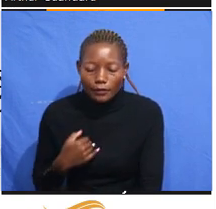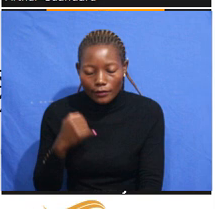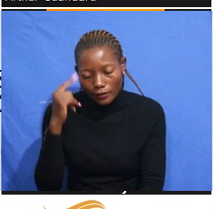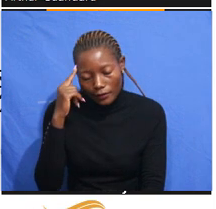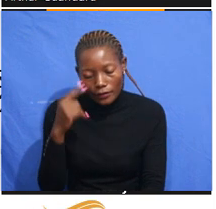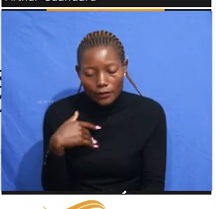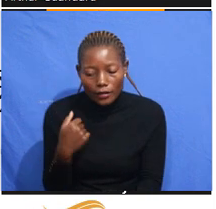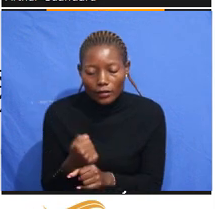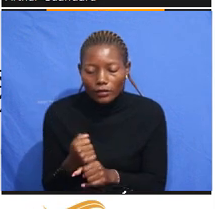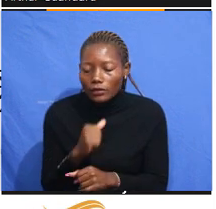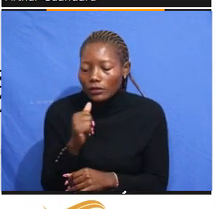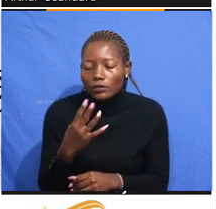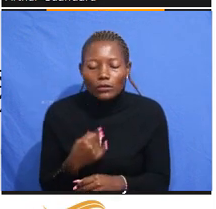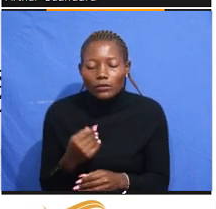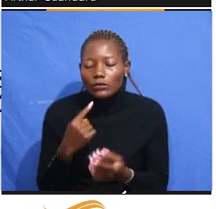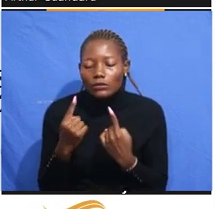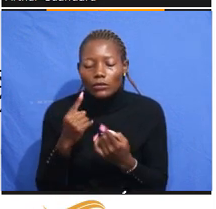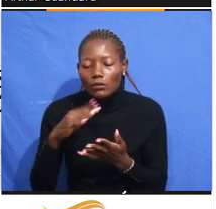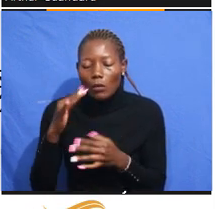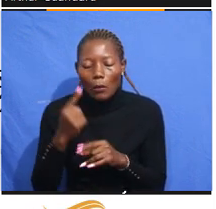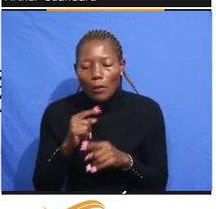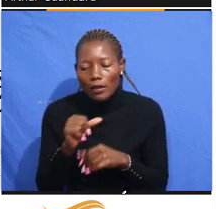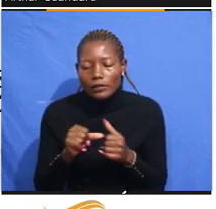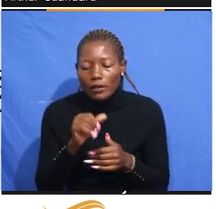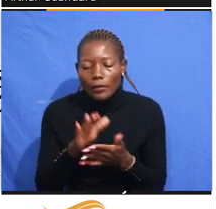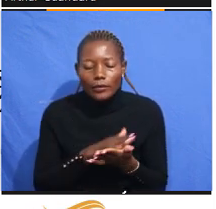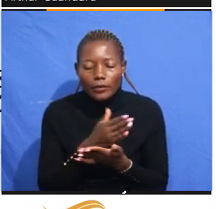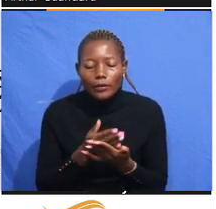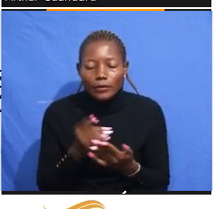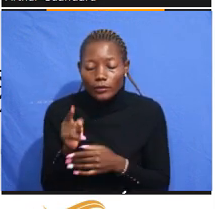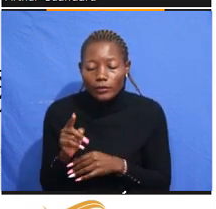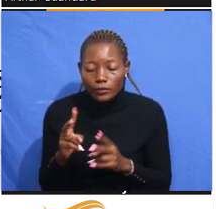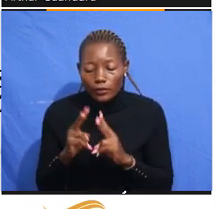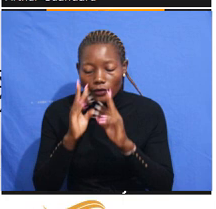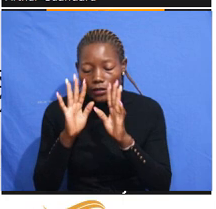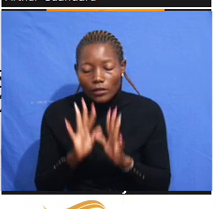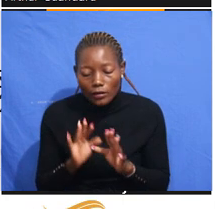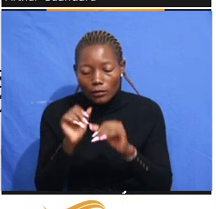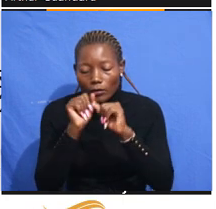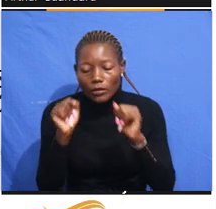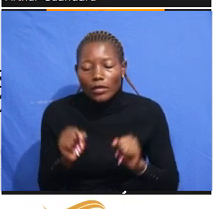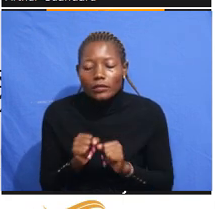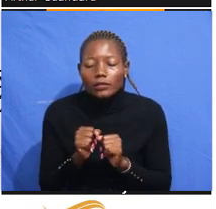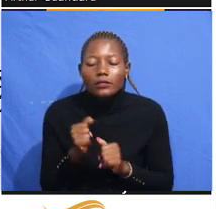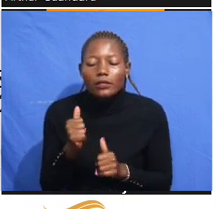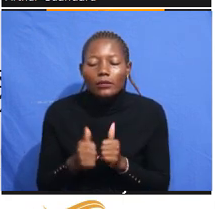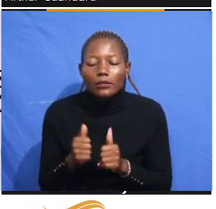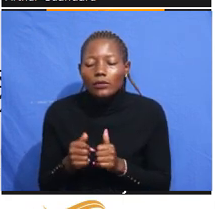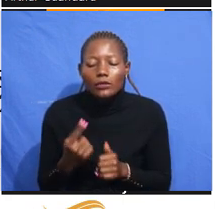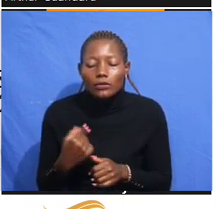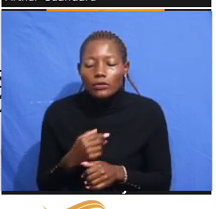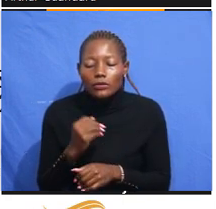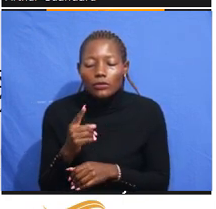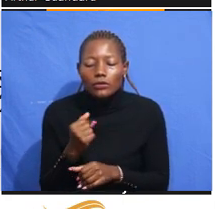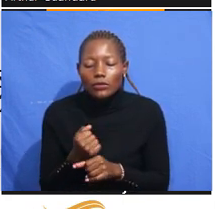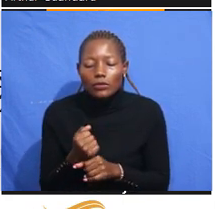ever emphasize, but in terms of application, this is the fundamental system that we need to work